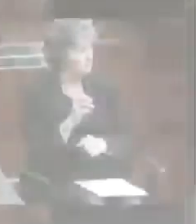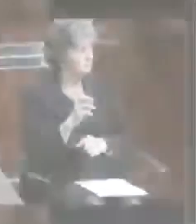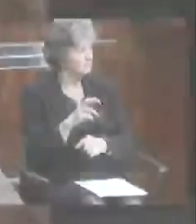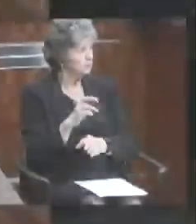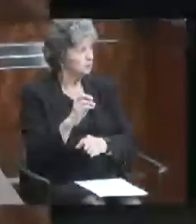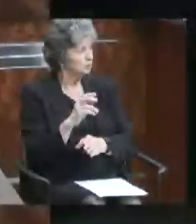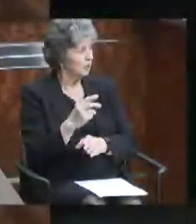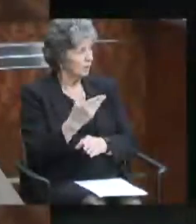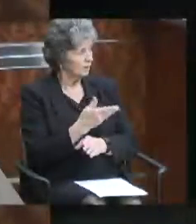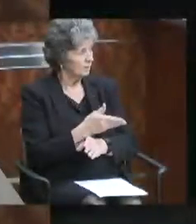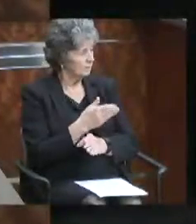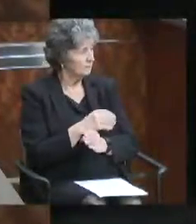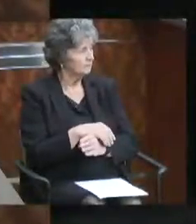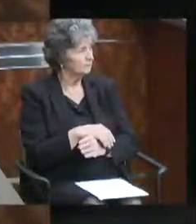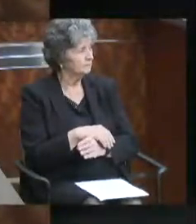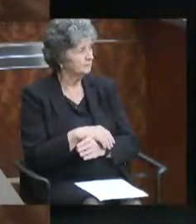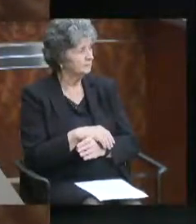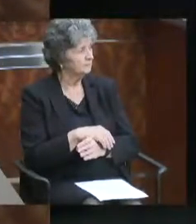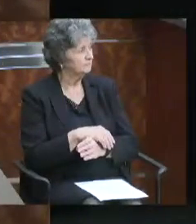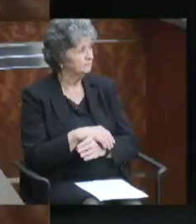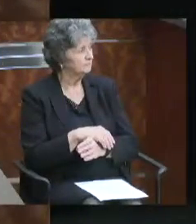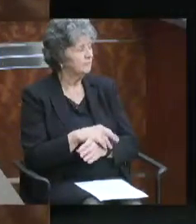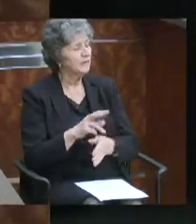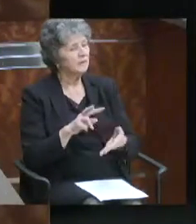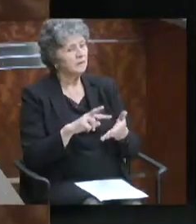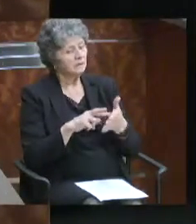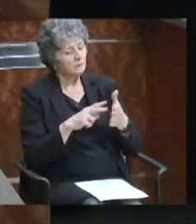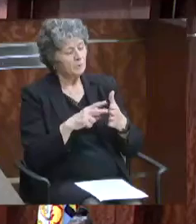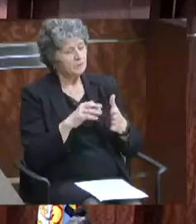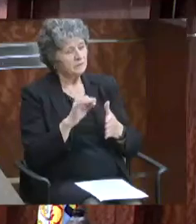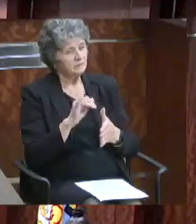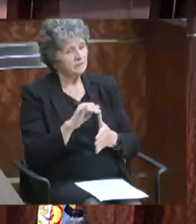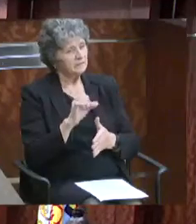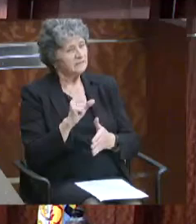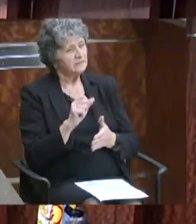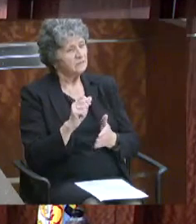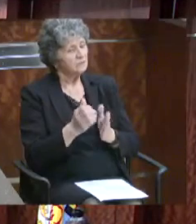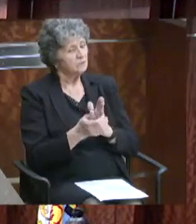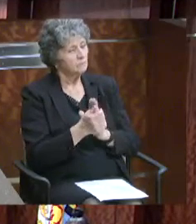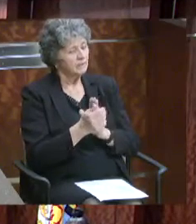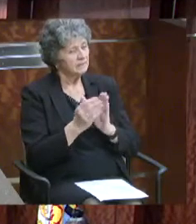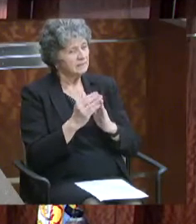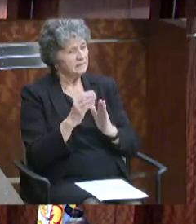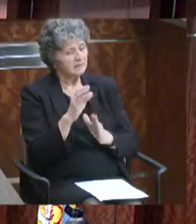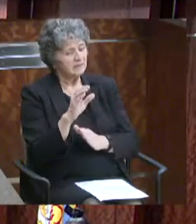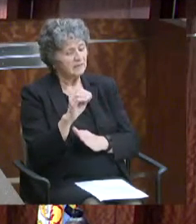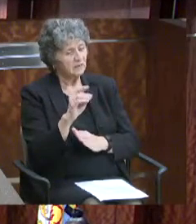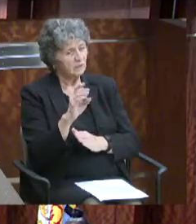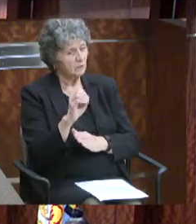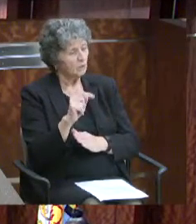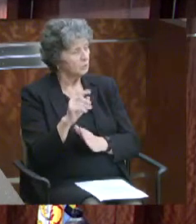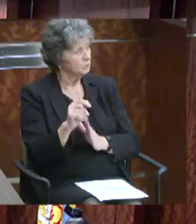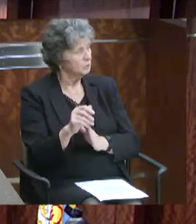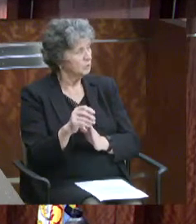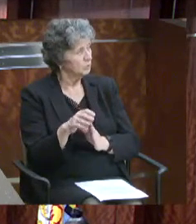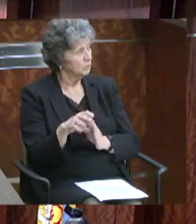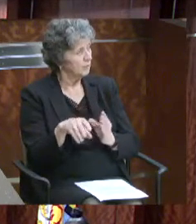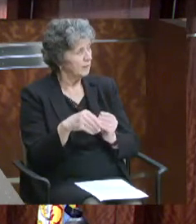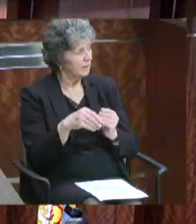Mr. President, the purpose of this ordinance is to amend the city code to add City